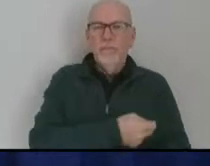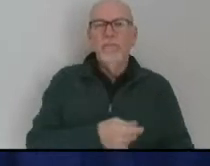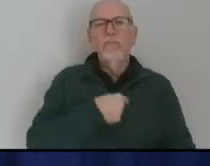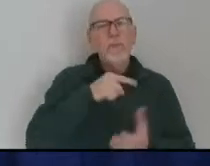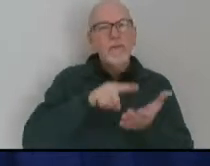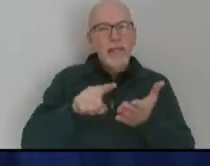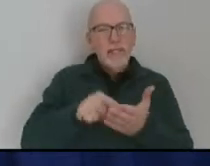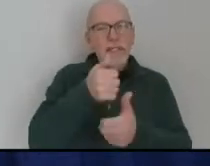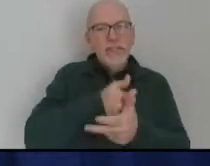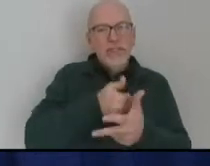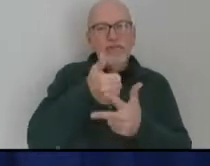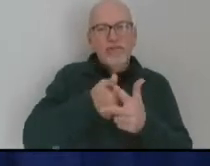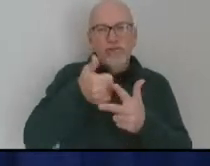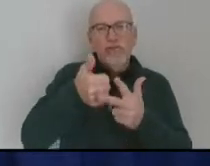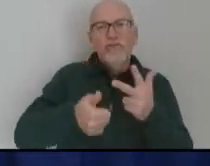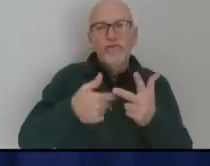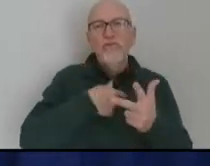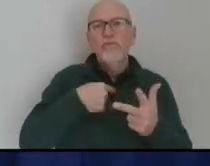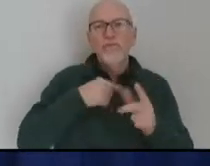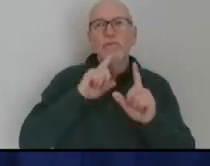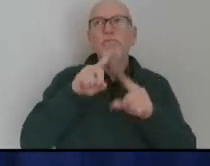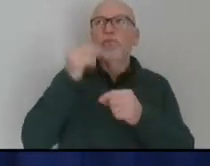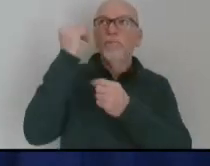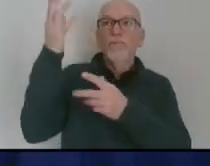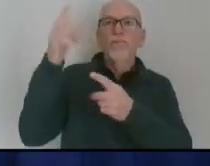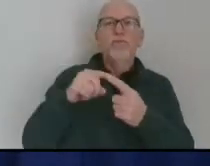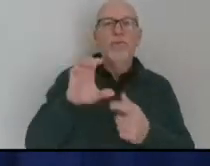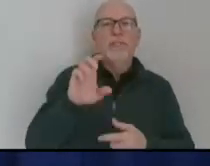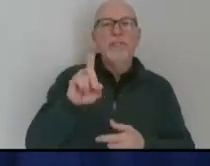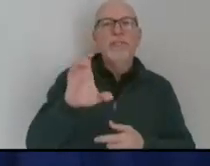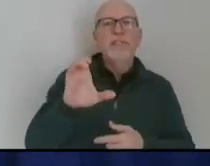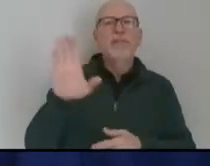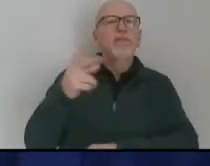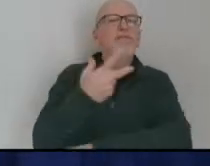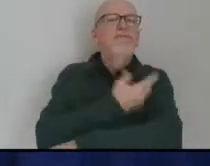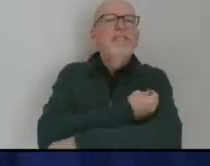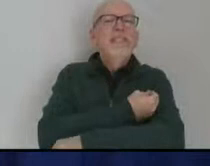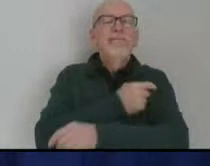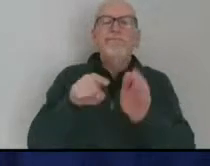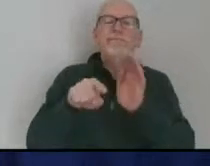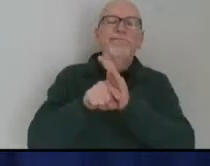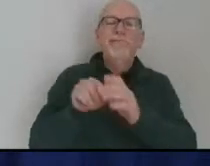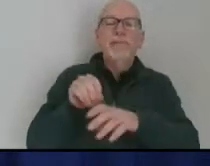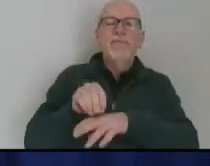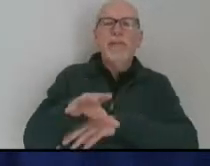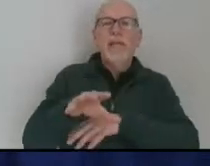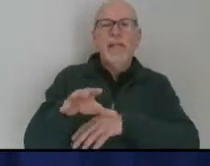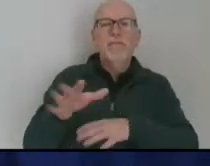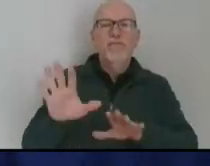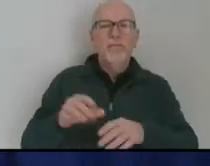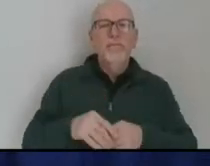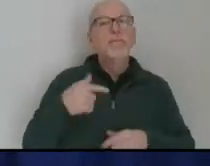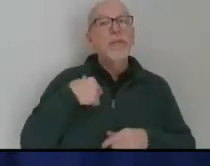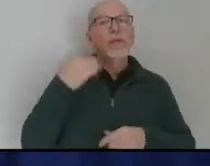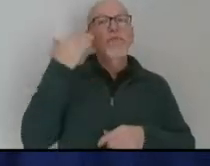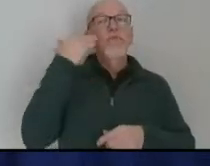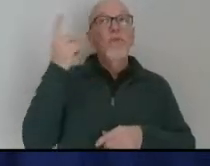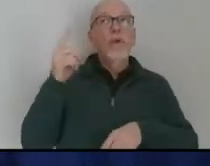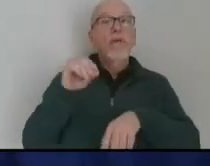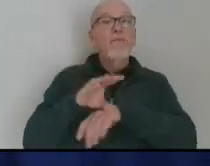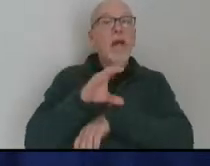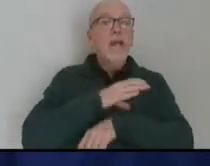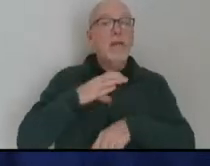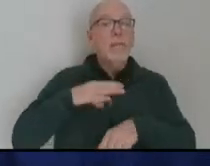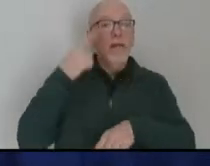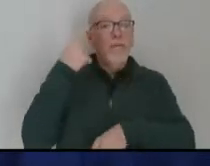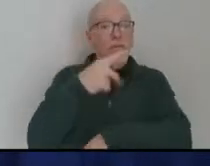of these cases and have reported them to the CDC's Vaccine Adverse Effects Registry. I know that the Advisory Committee for